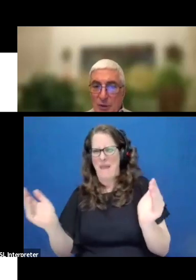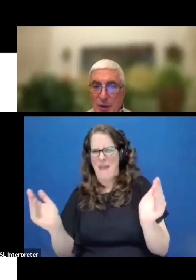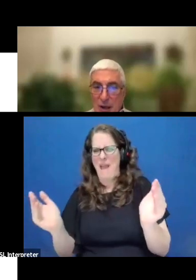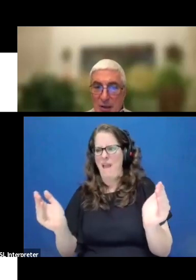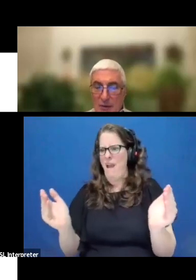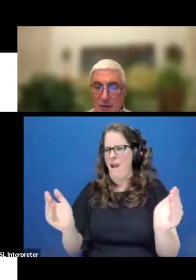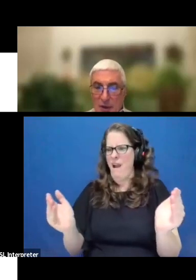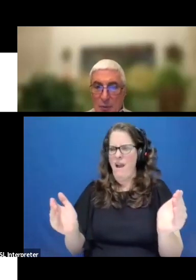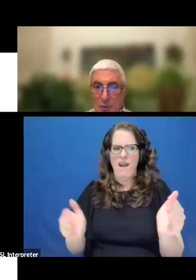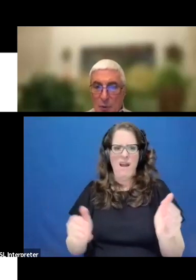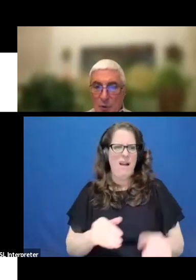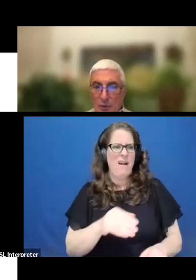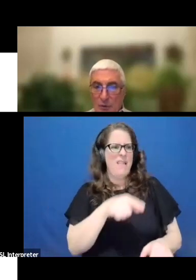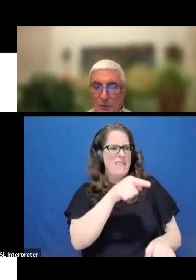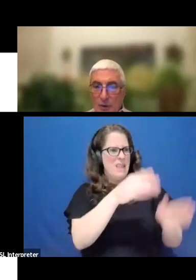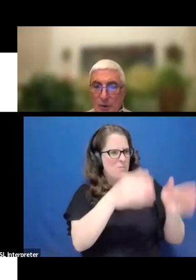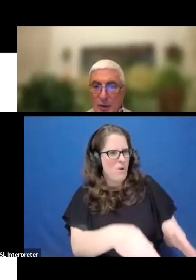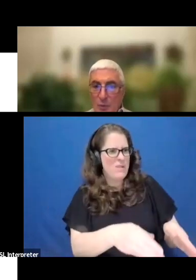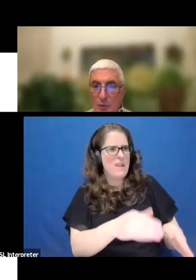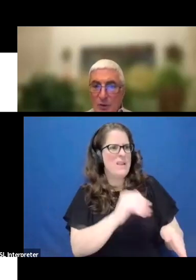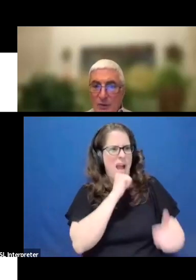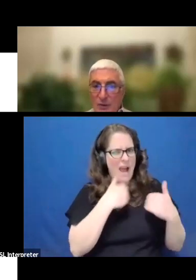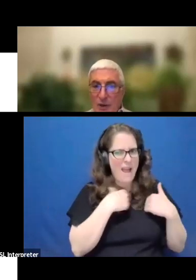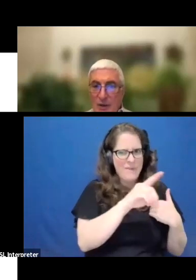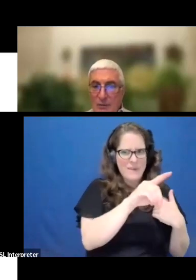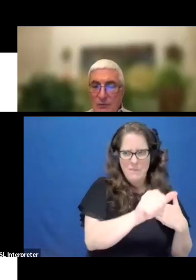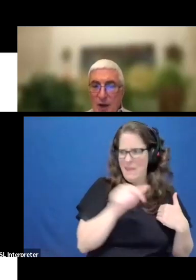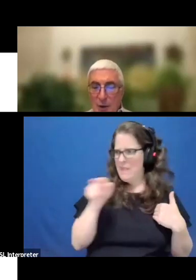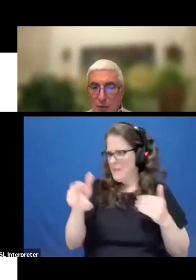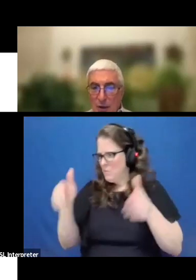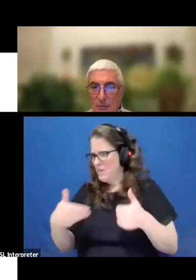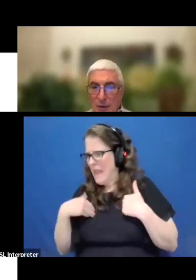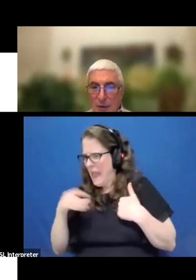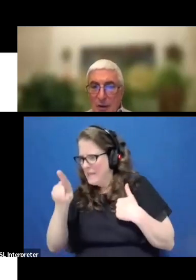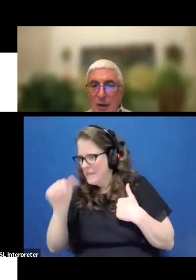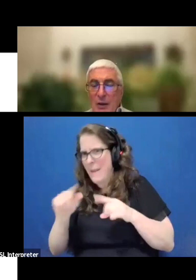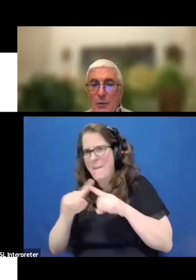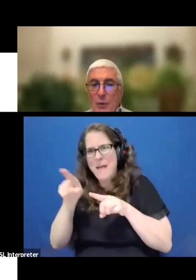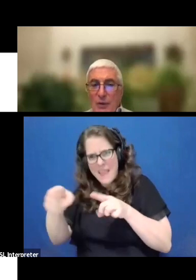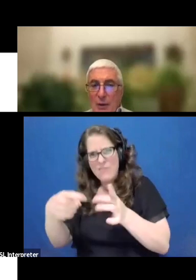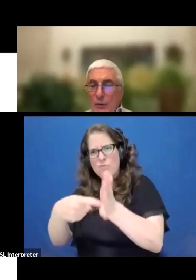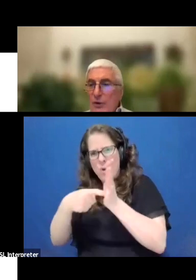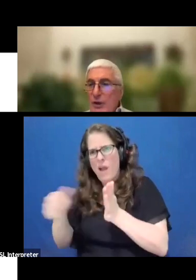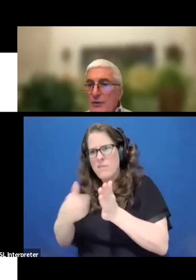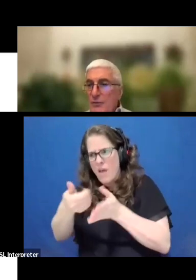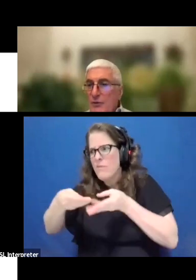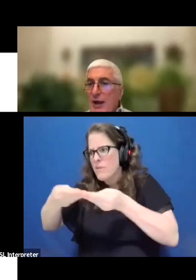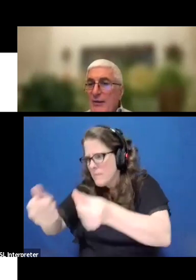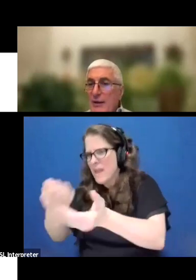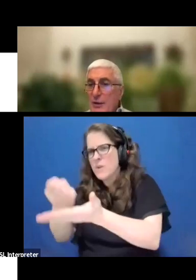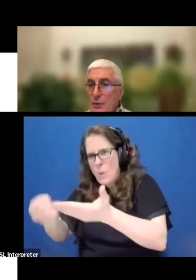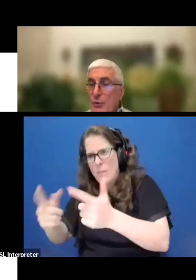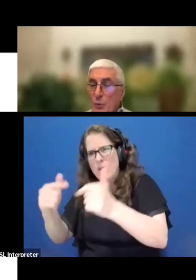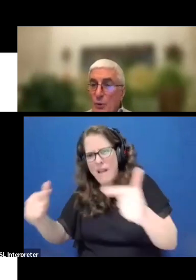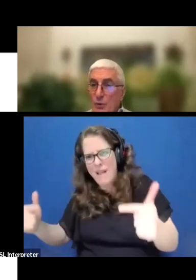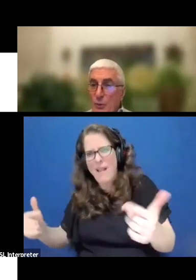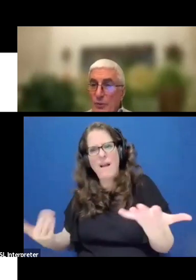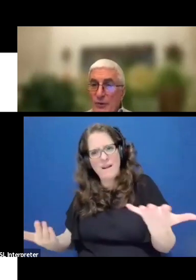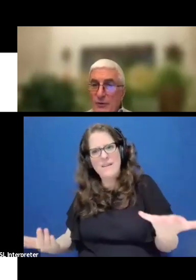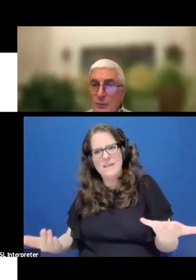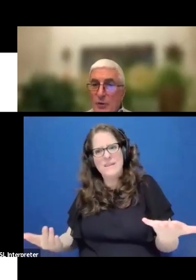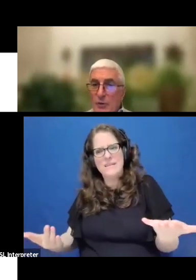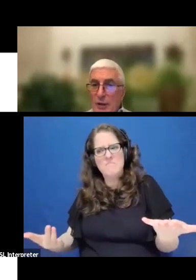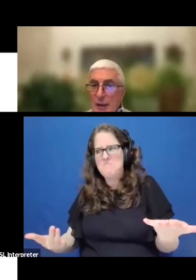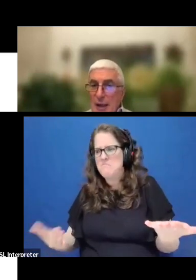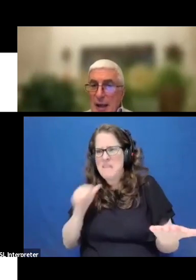to a non-disabled worker's productivity fairly without looking at the fact that you, the worker with